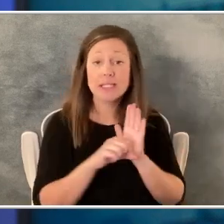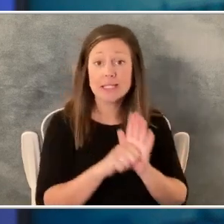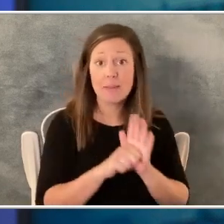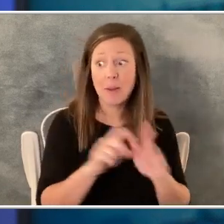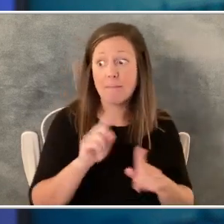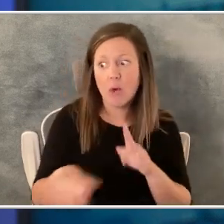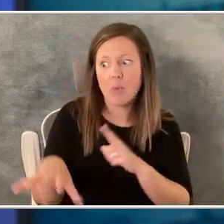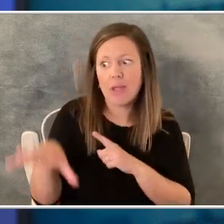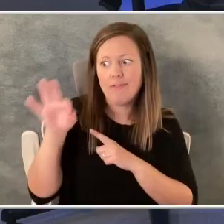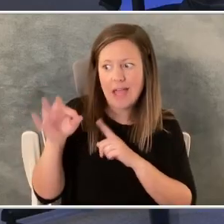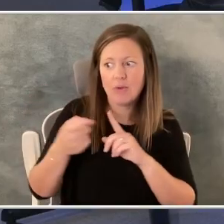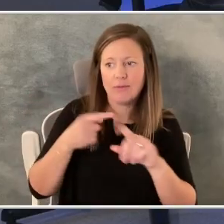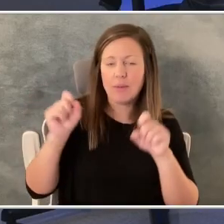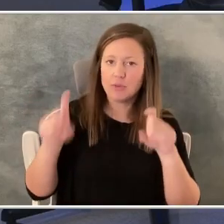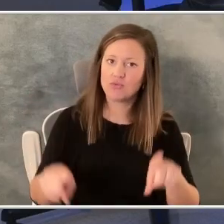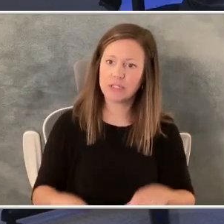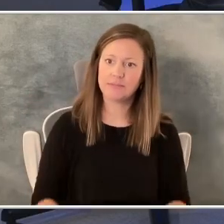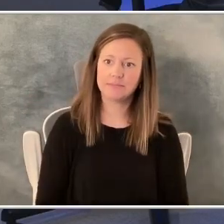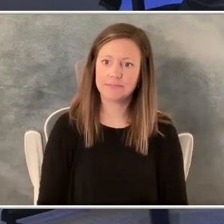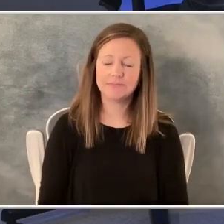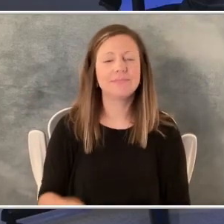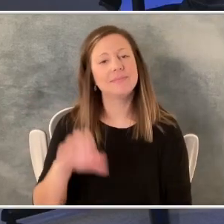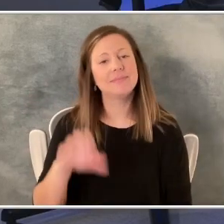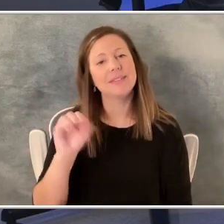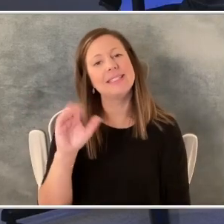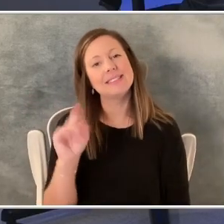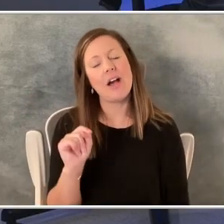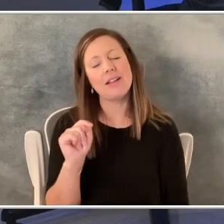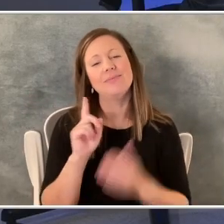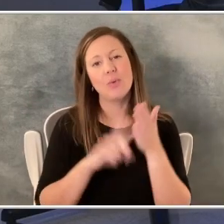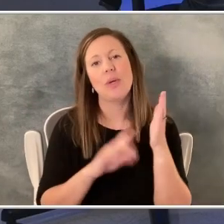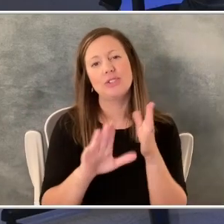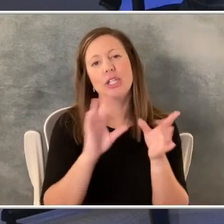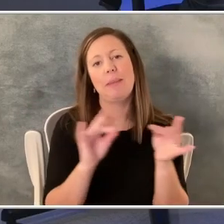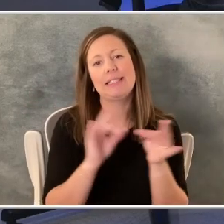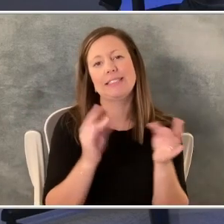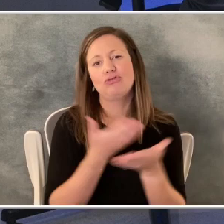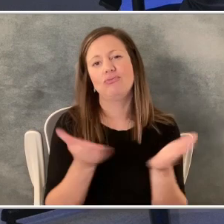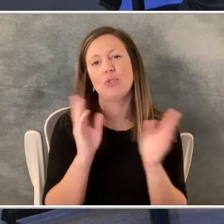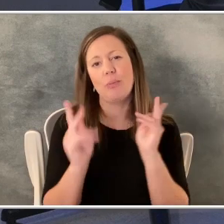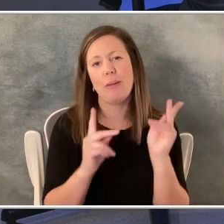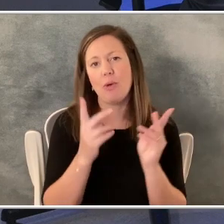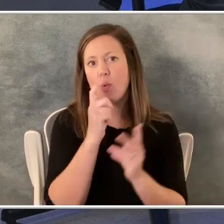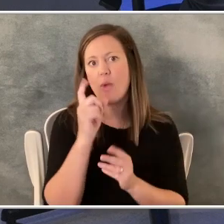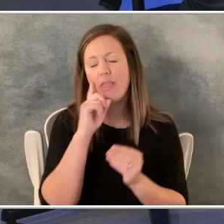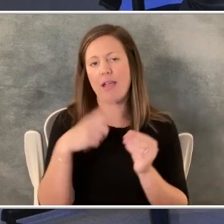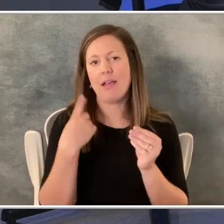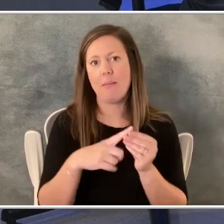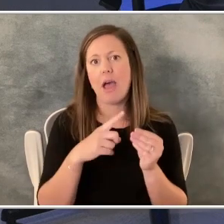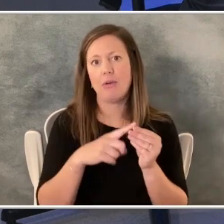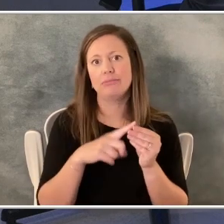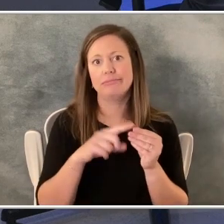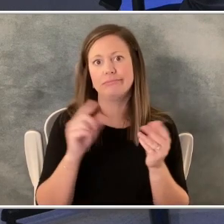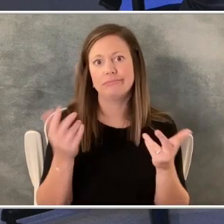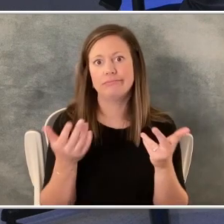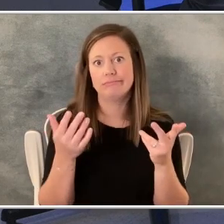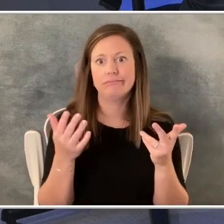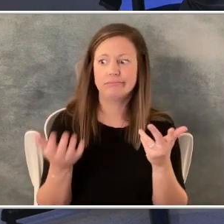it. Scott, what about you? What's your message to young people who think about picking up cigarettes and starting that